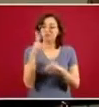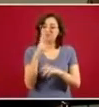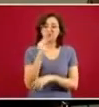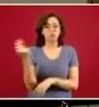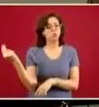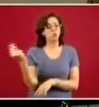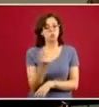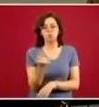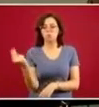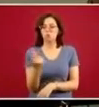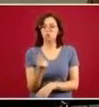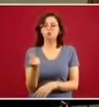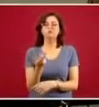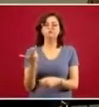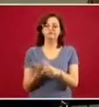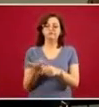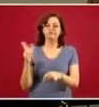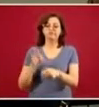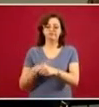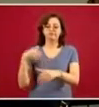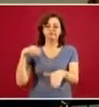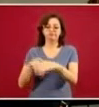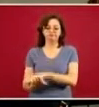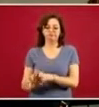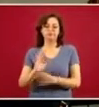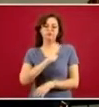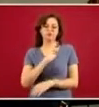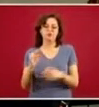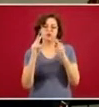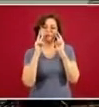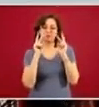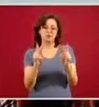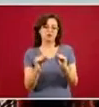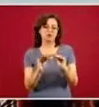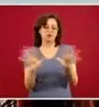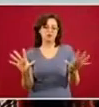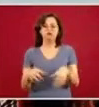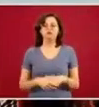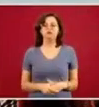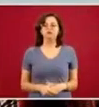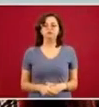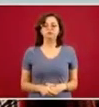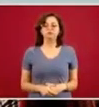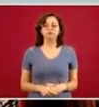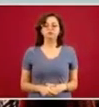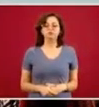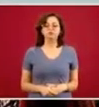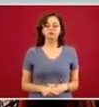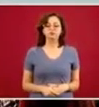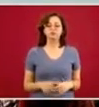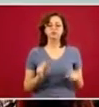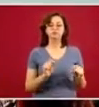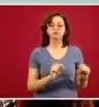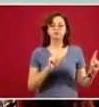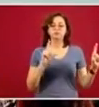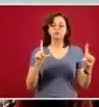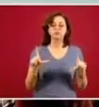emergency symptoms that will require them to have emergency medical attention and be